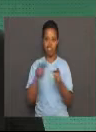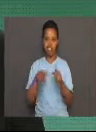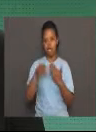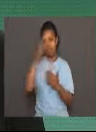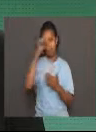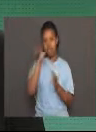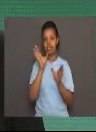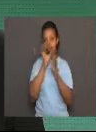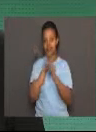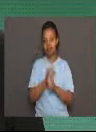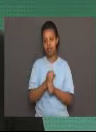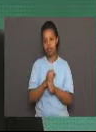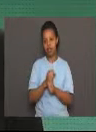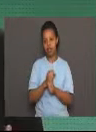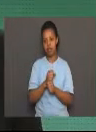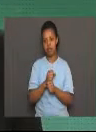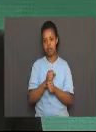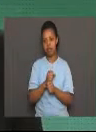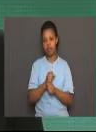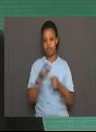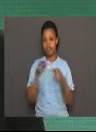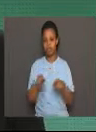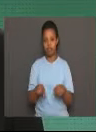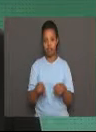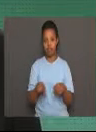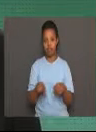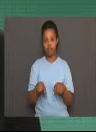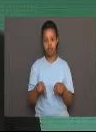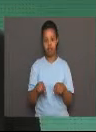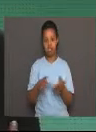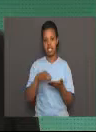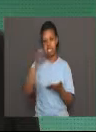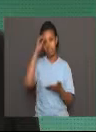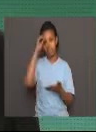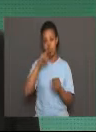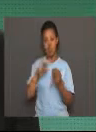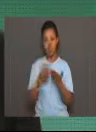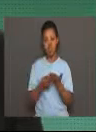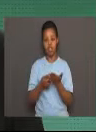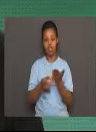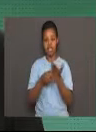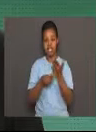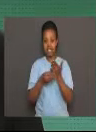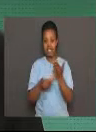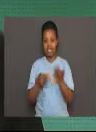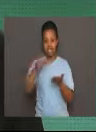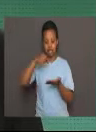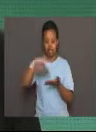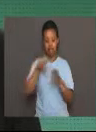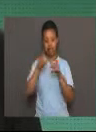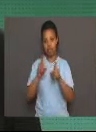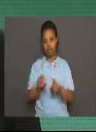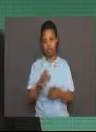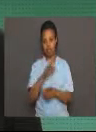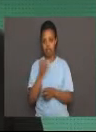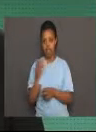end of our lesson. Today, we learned about the grease spot test